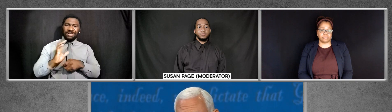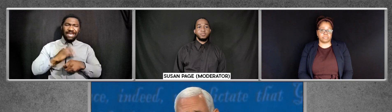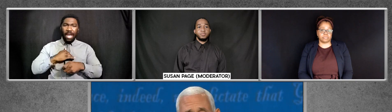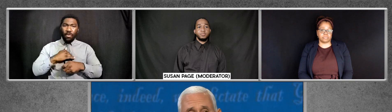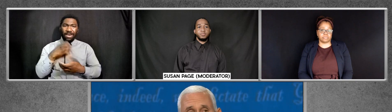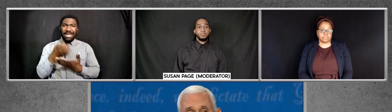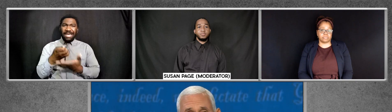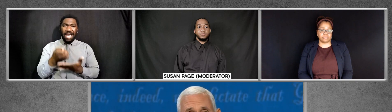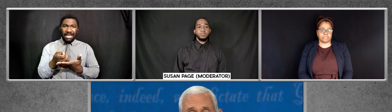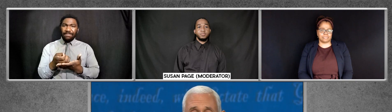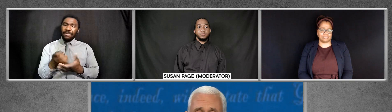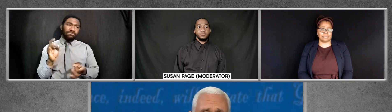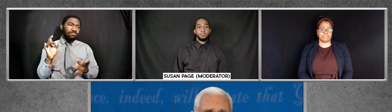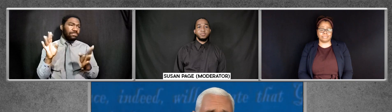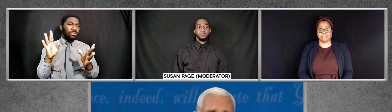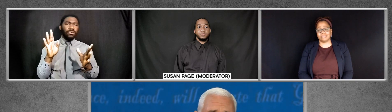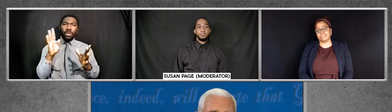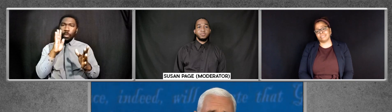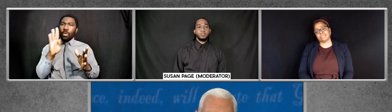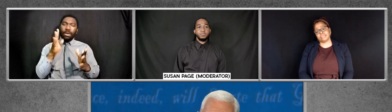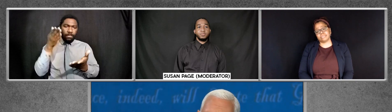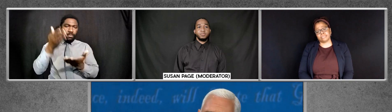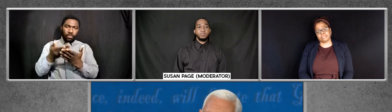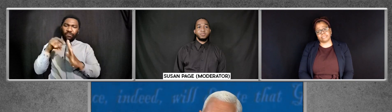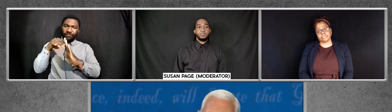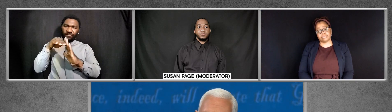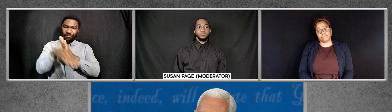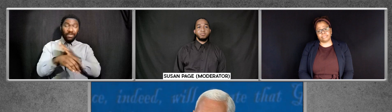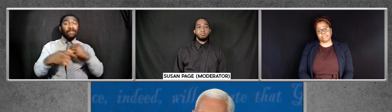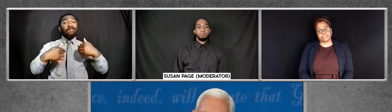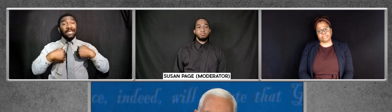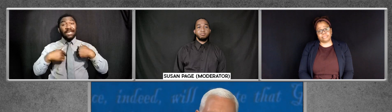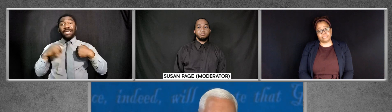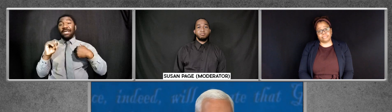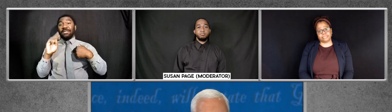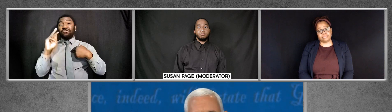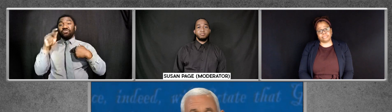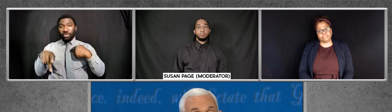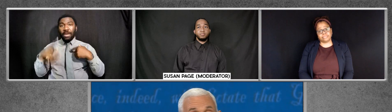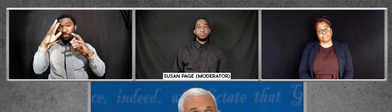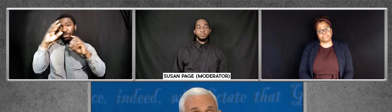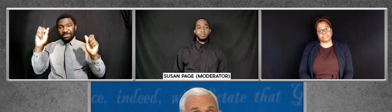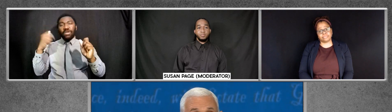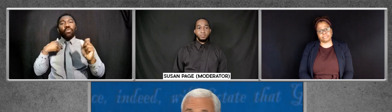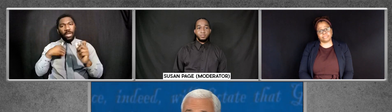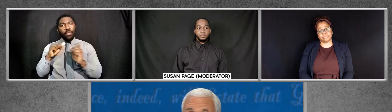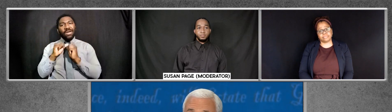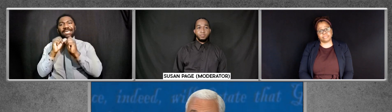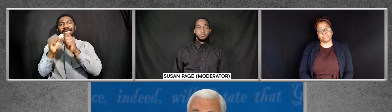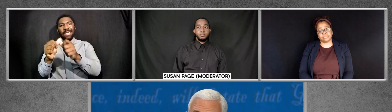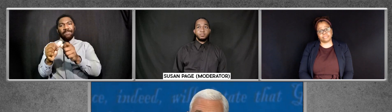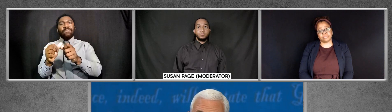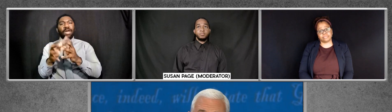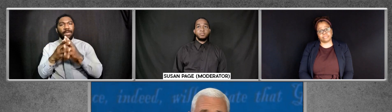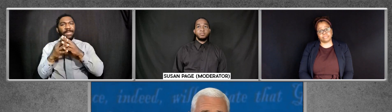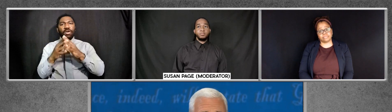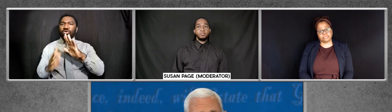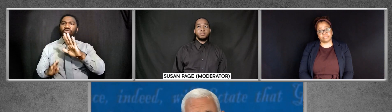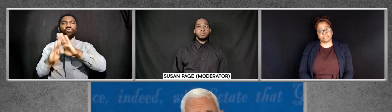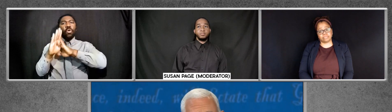for economic decline. President Trump and I will keep America growing. The V-shaped recovery that's underway right